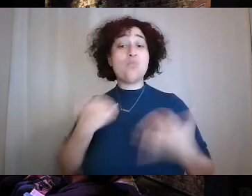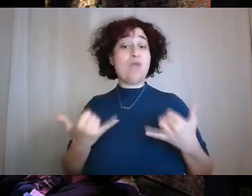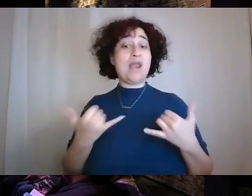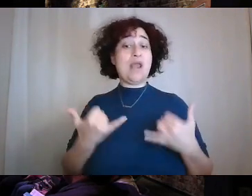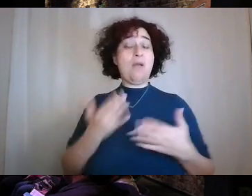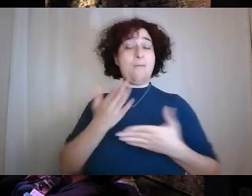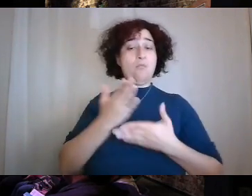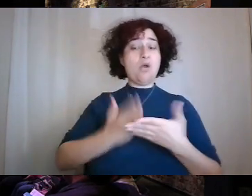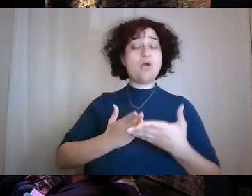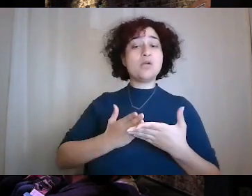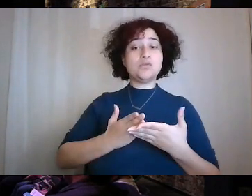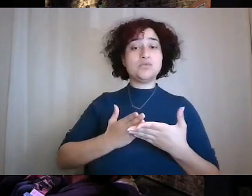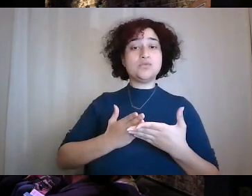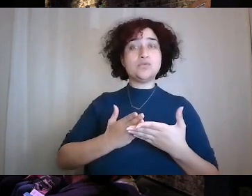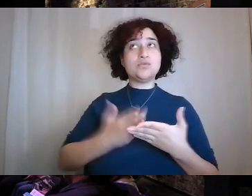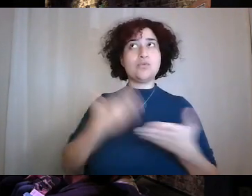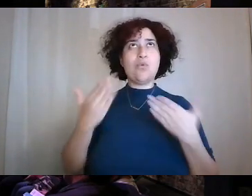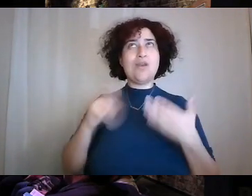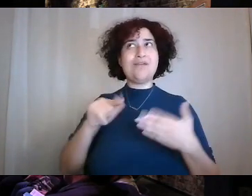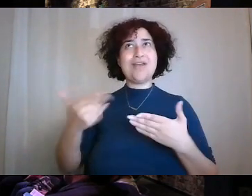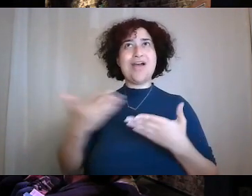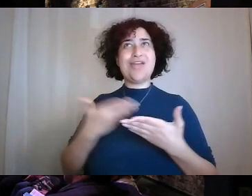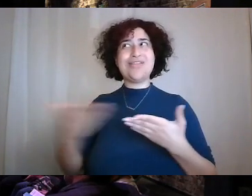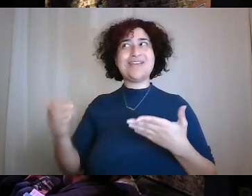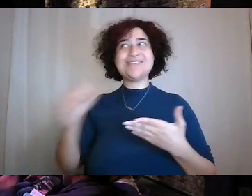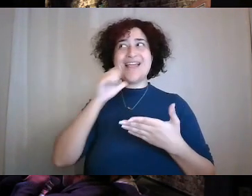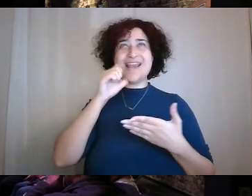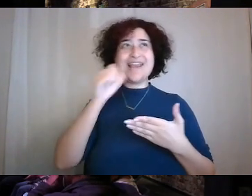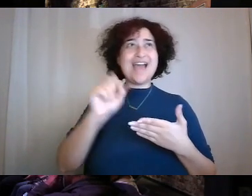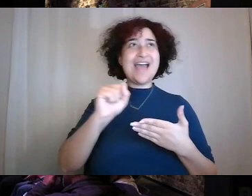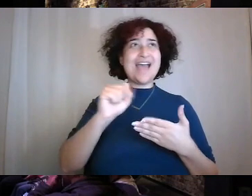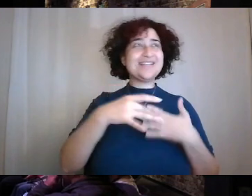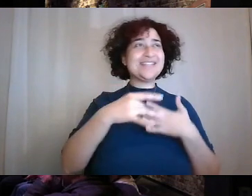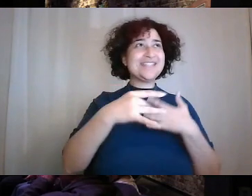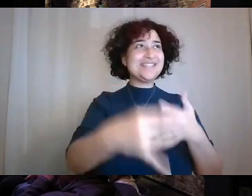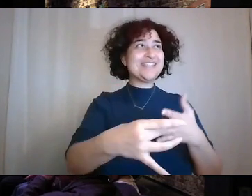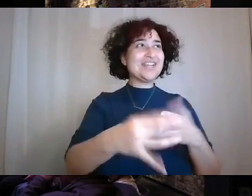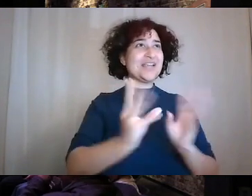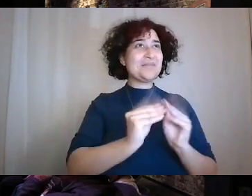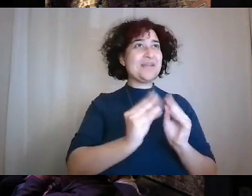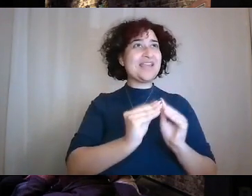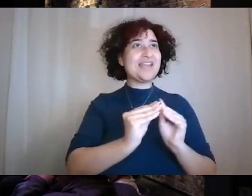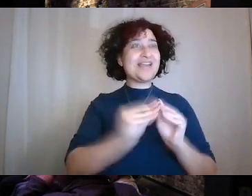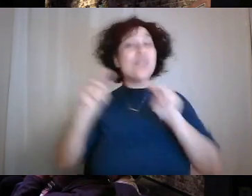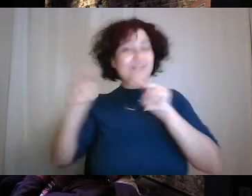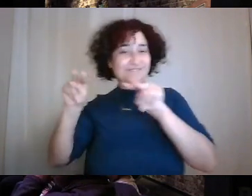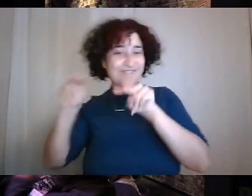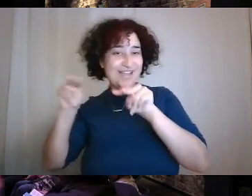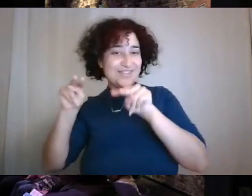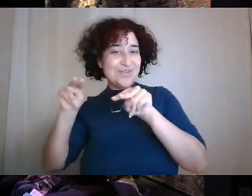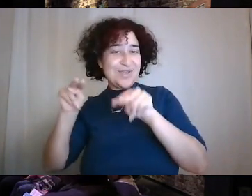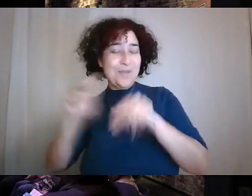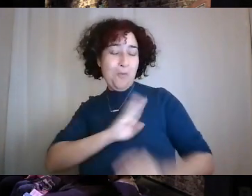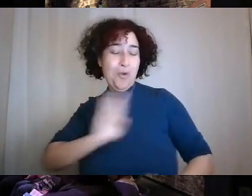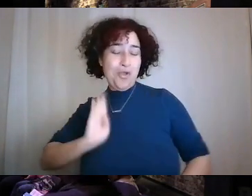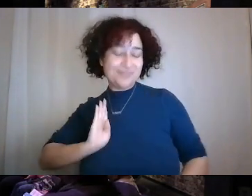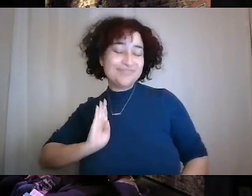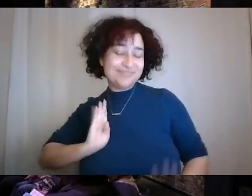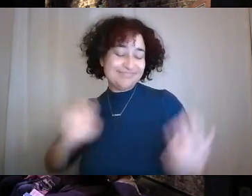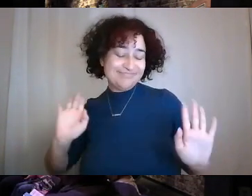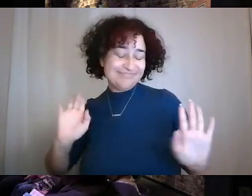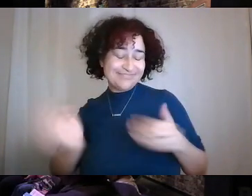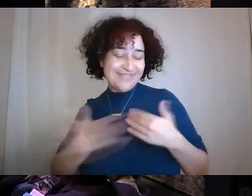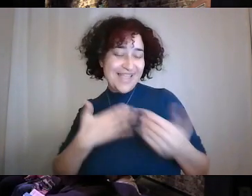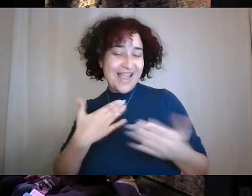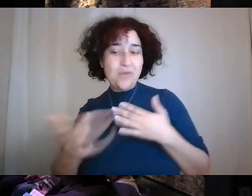whatever the other thing is. There's not the steering committee anymore, the advisory board. So anyway, our circle, our familia.